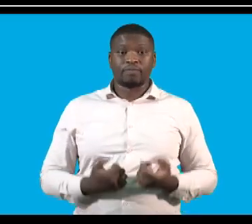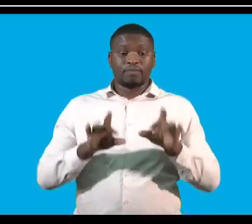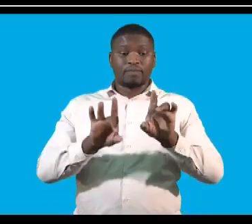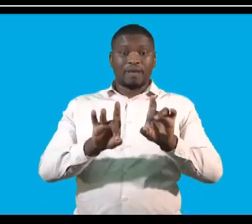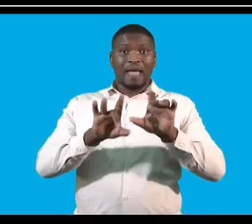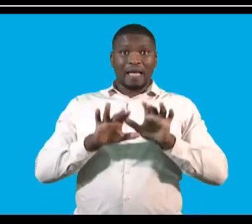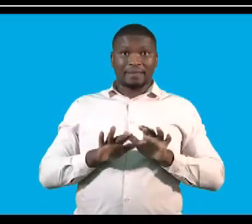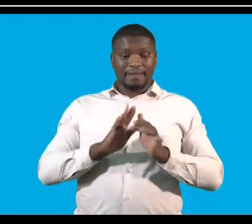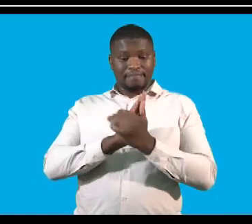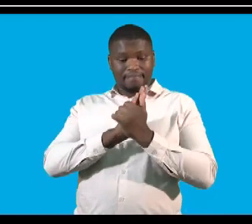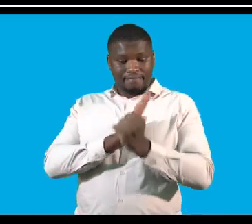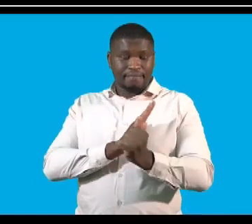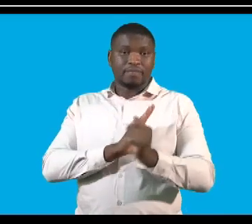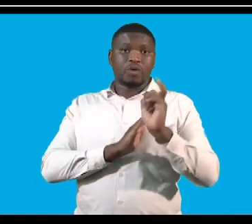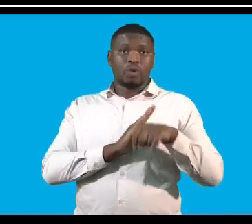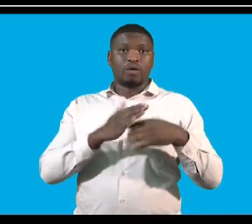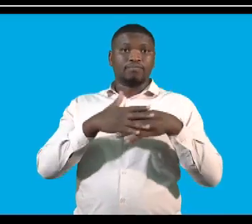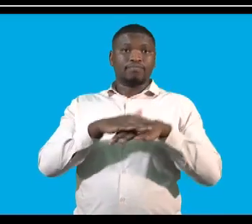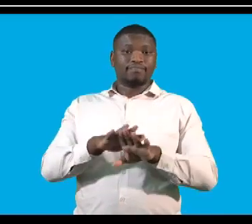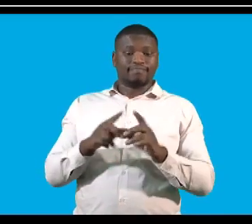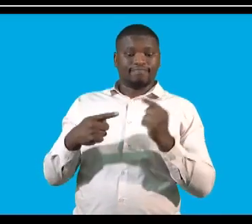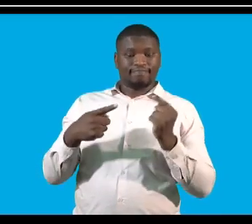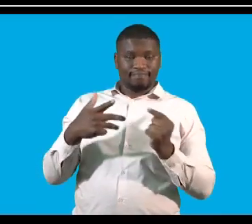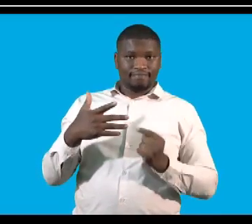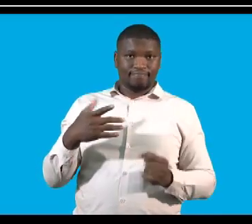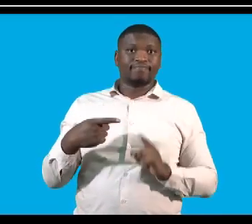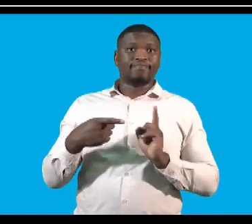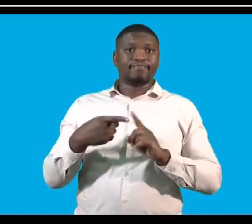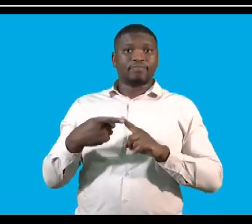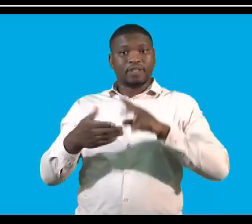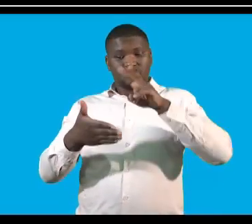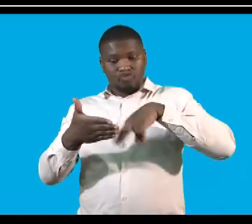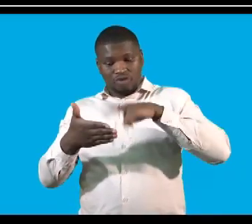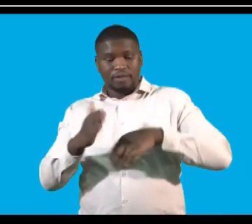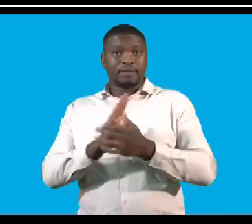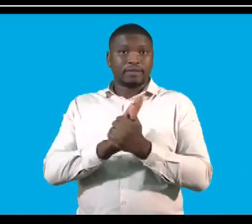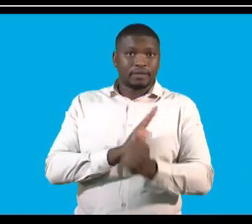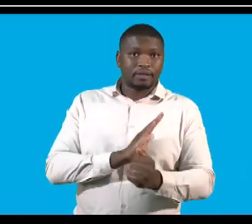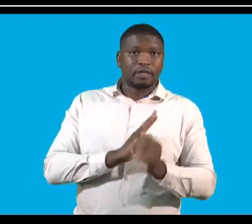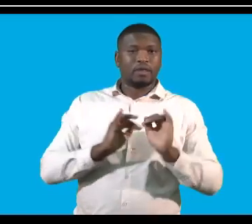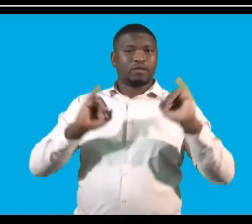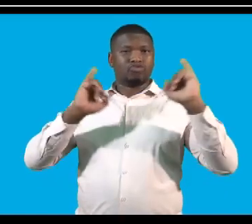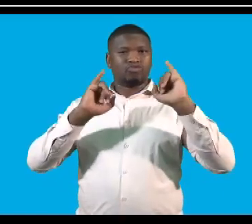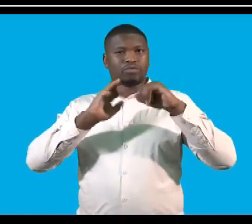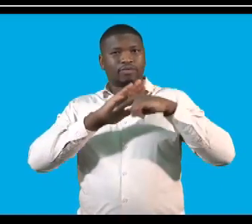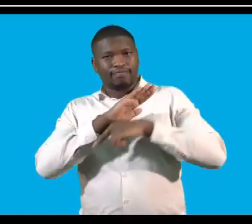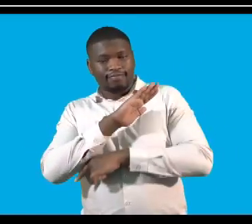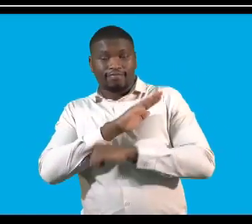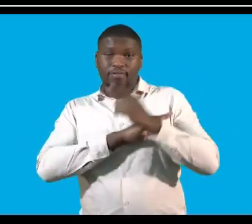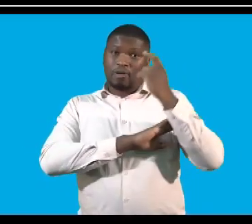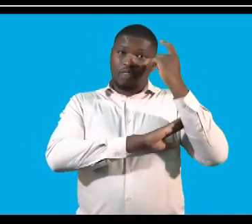Exam writing competencies that you will apply during this lesson: reading skills, critical thinking, time management